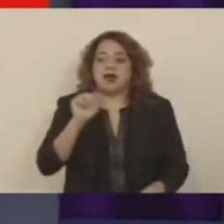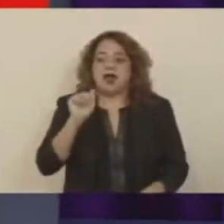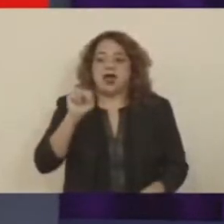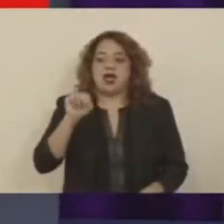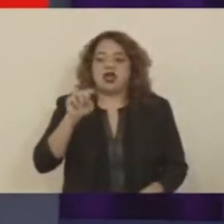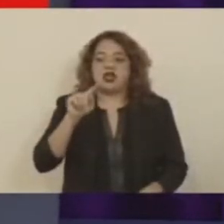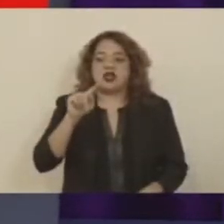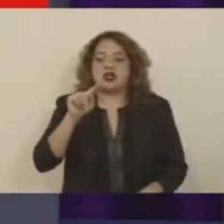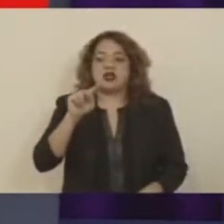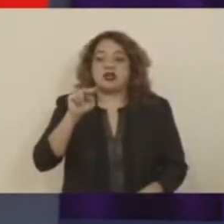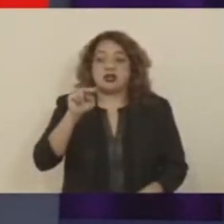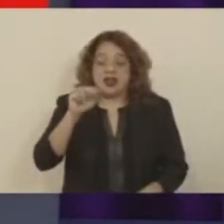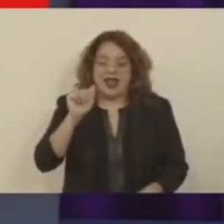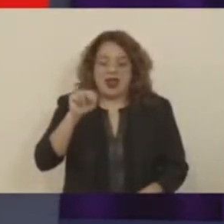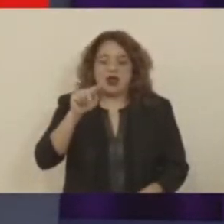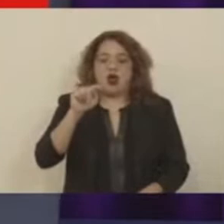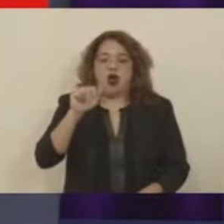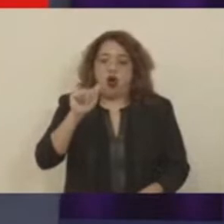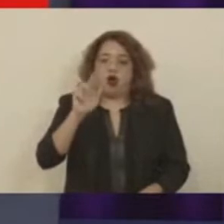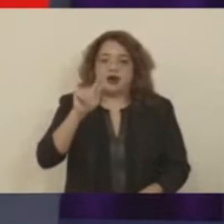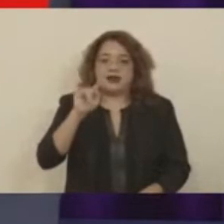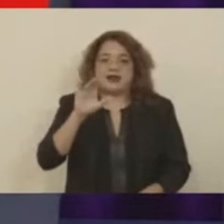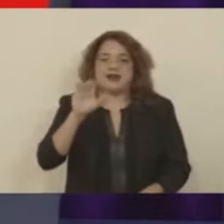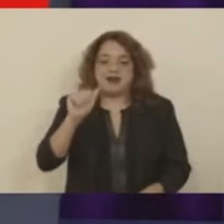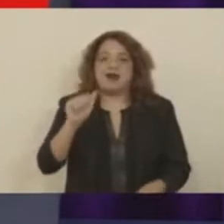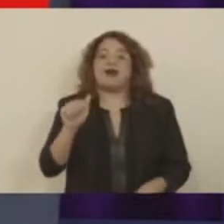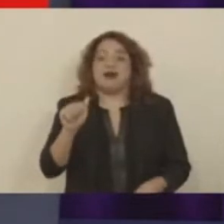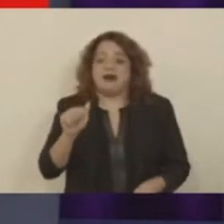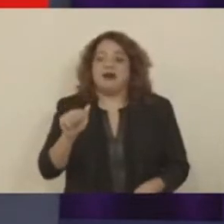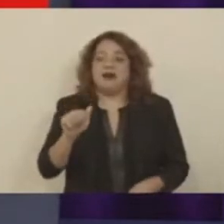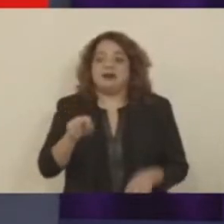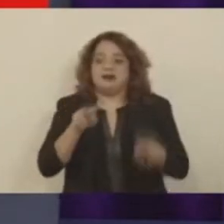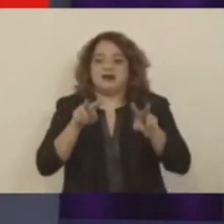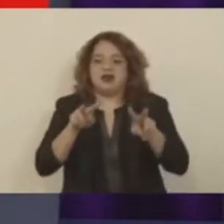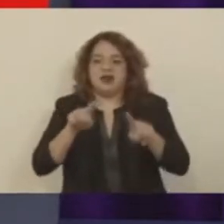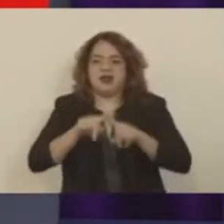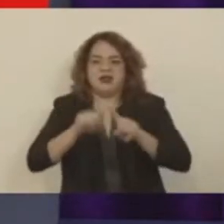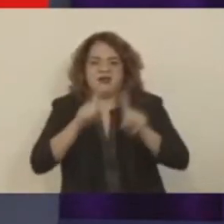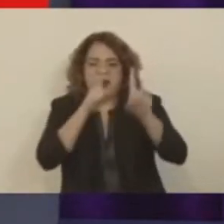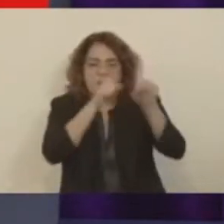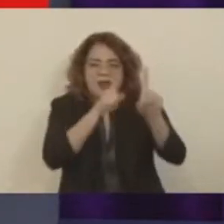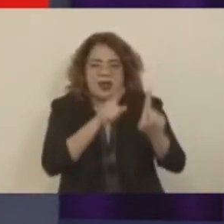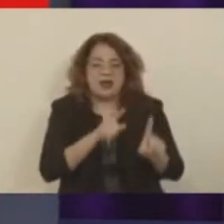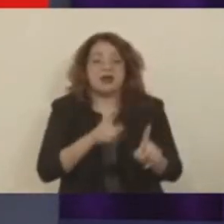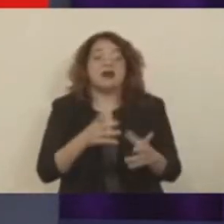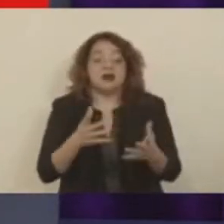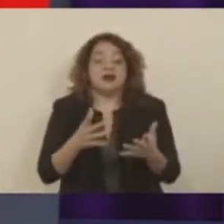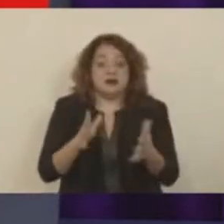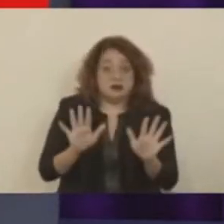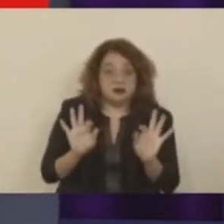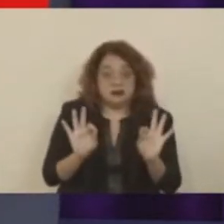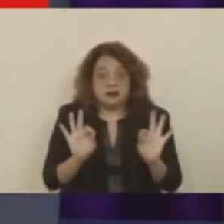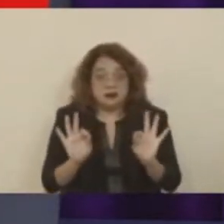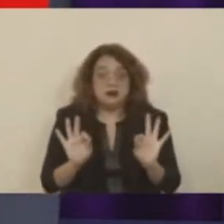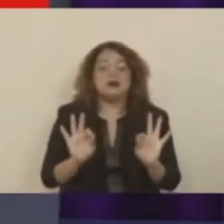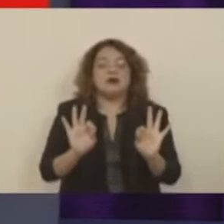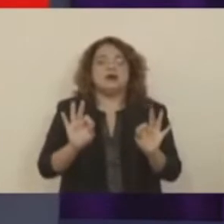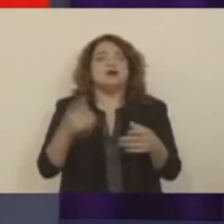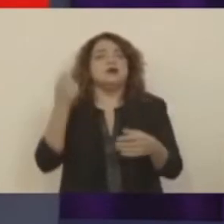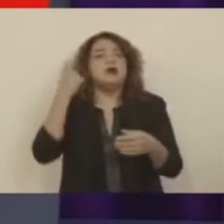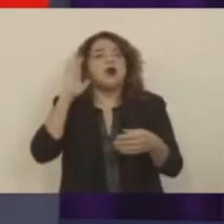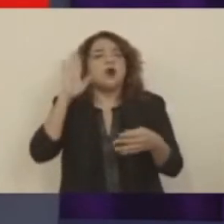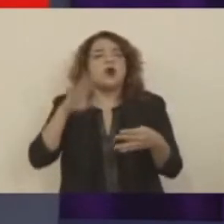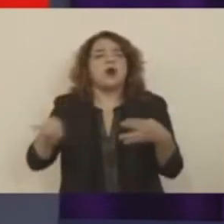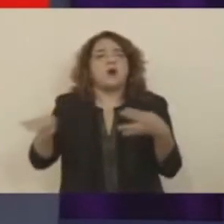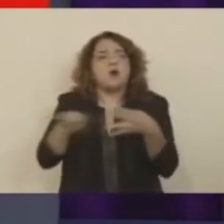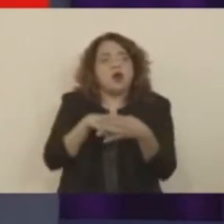of these are helping us track our mission and making sure that we're okay. But just be aware that there will be a couple of breaks in getting